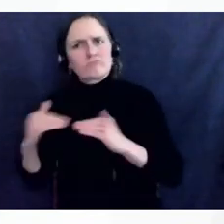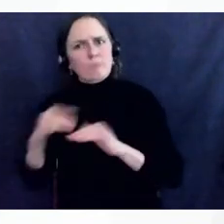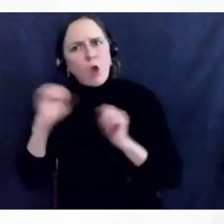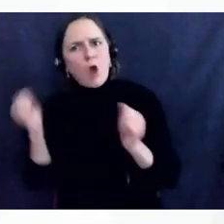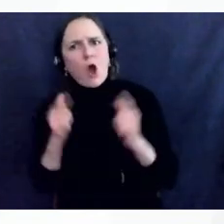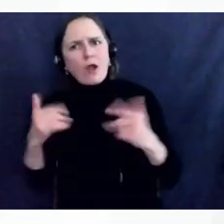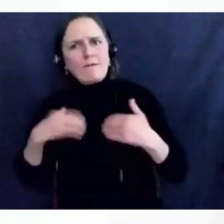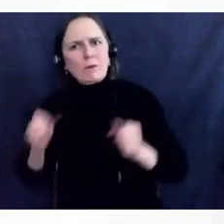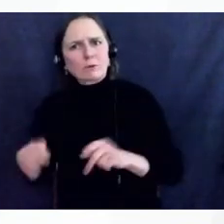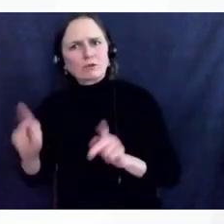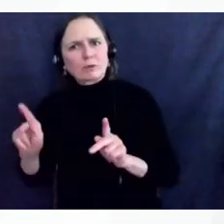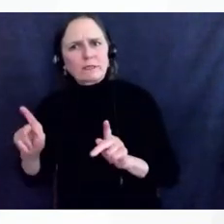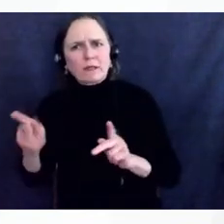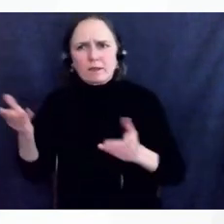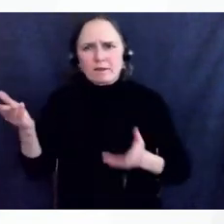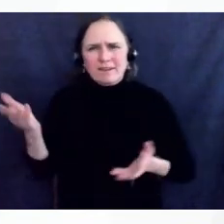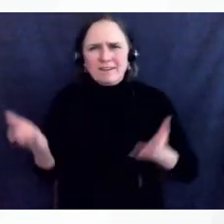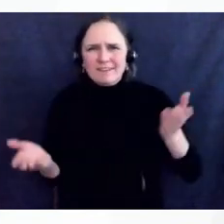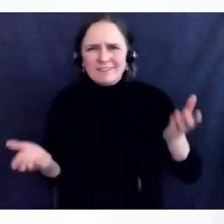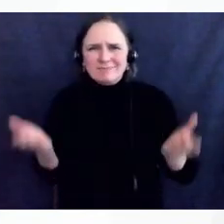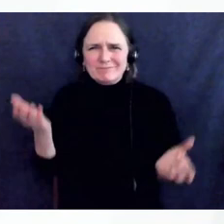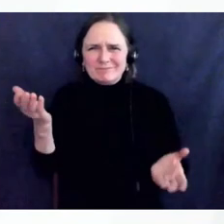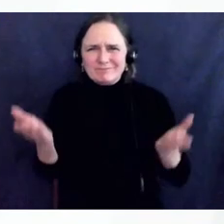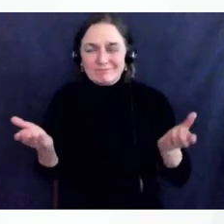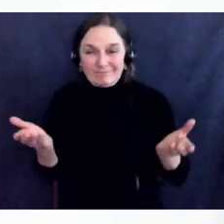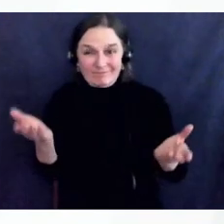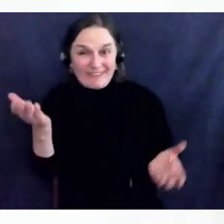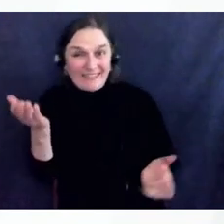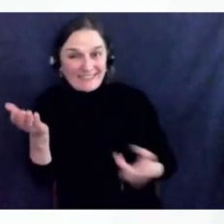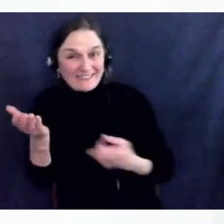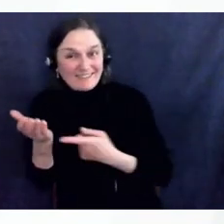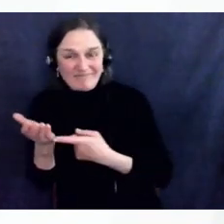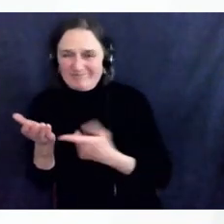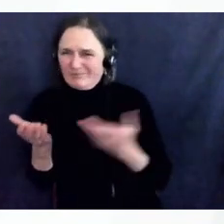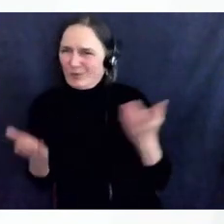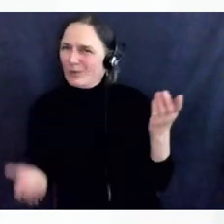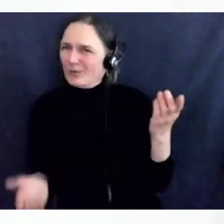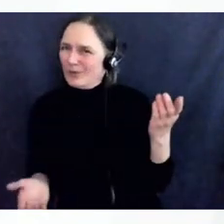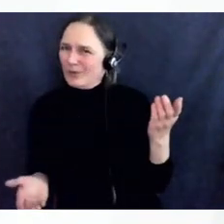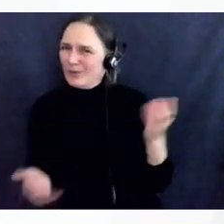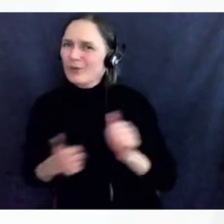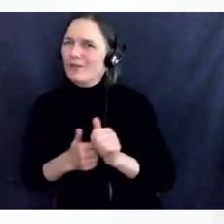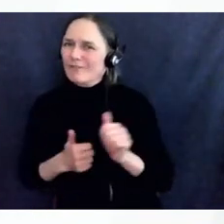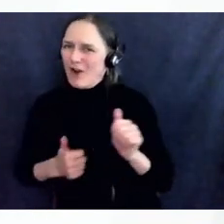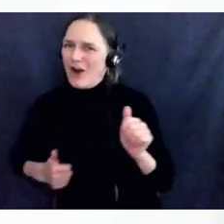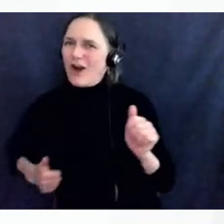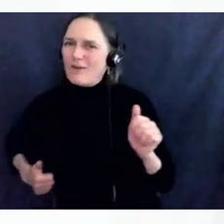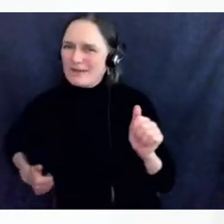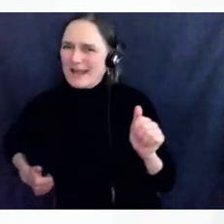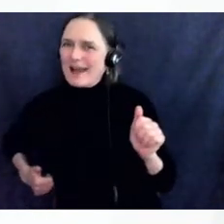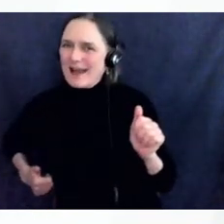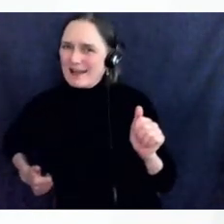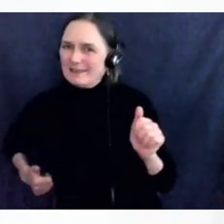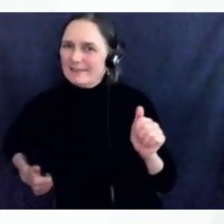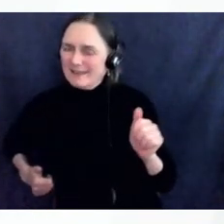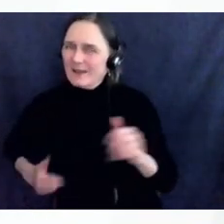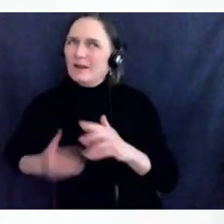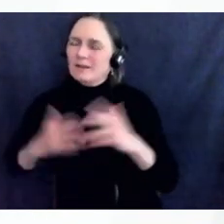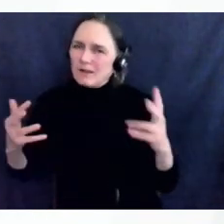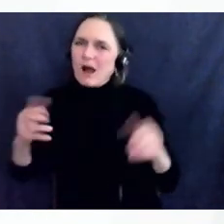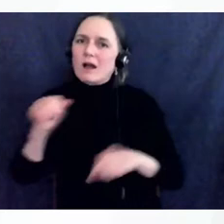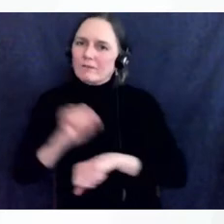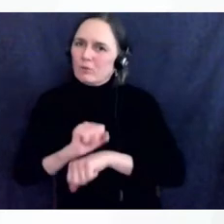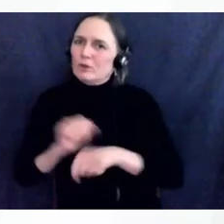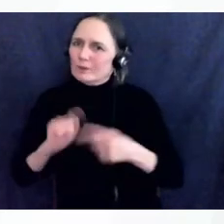latter regard, we have a long way to go. When people enter a restaurant or a bookstore or a